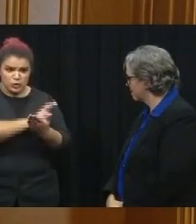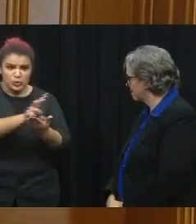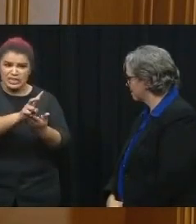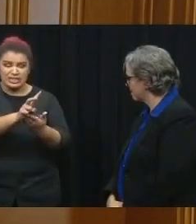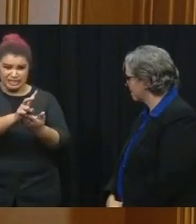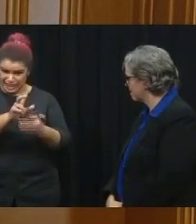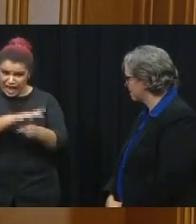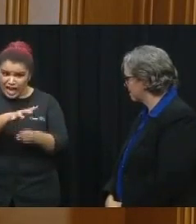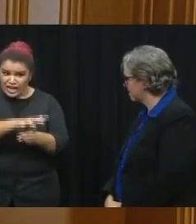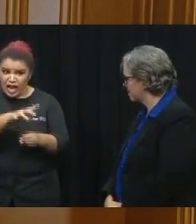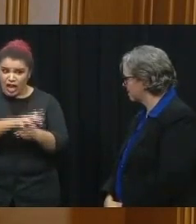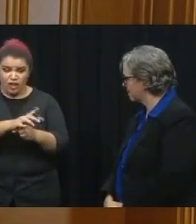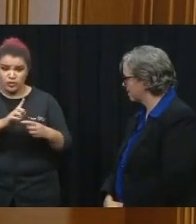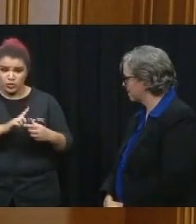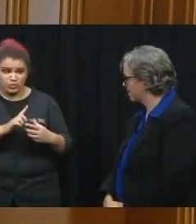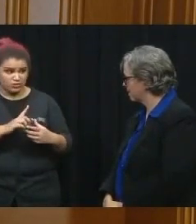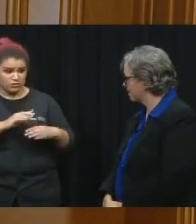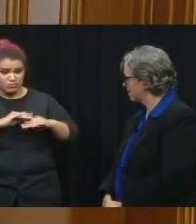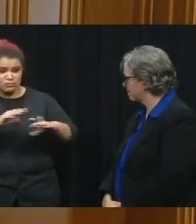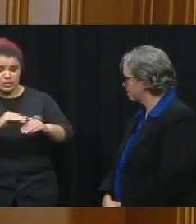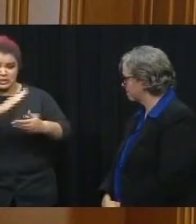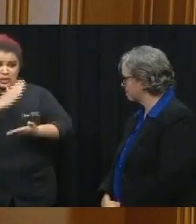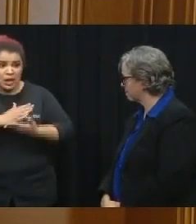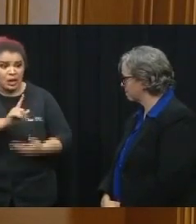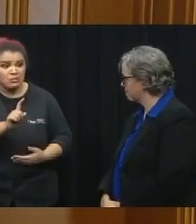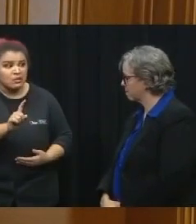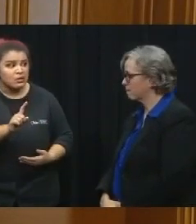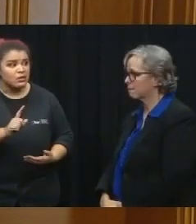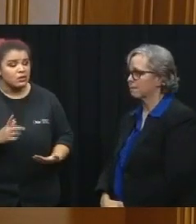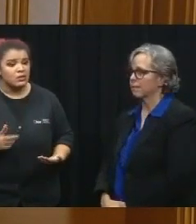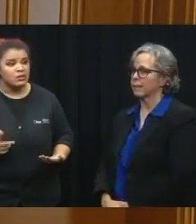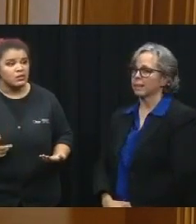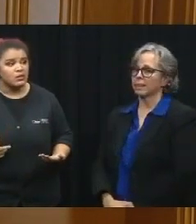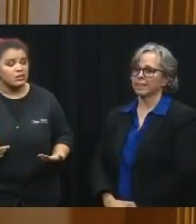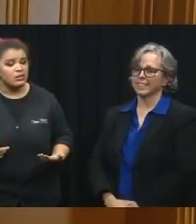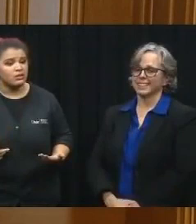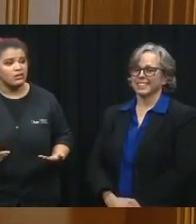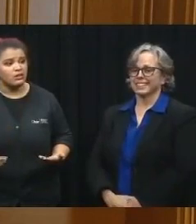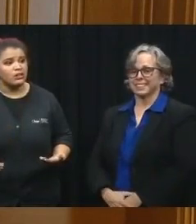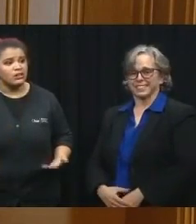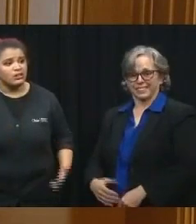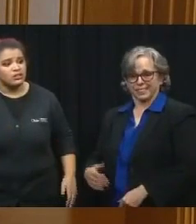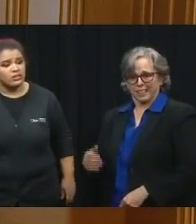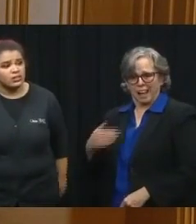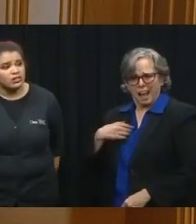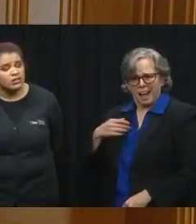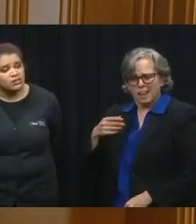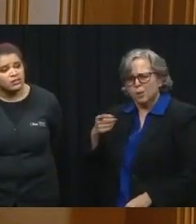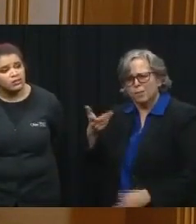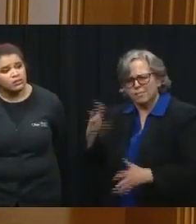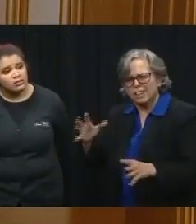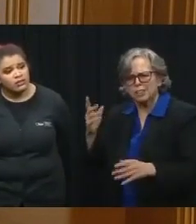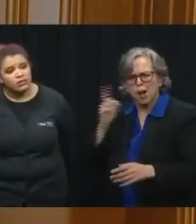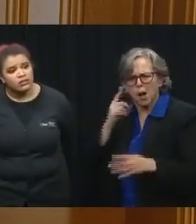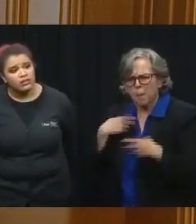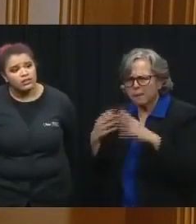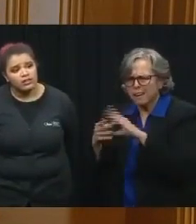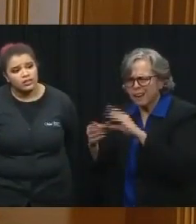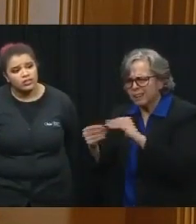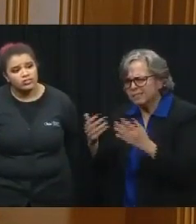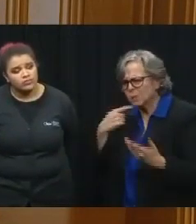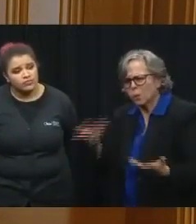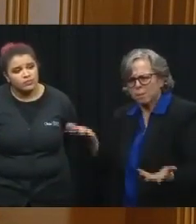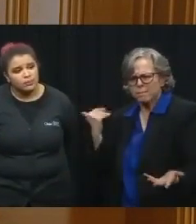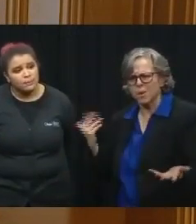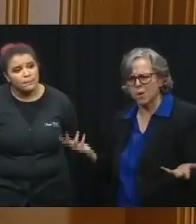spread? Well, I think you've listened to me, about this before, and again, what we've